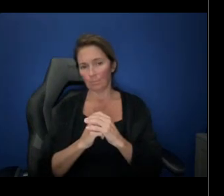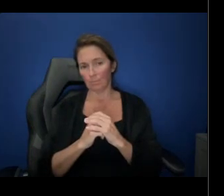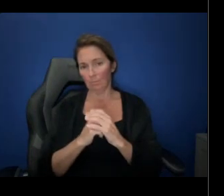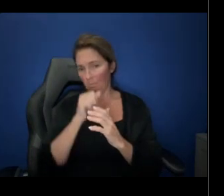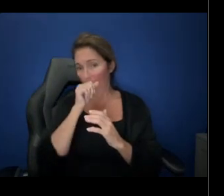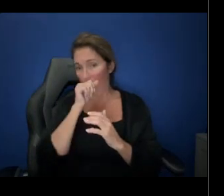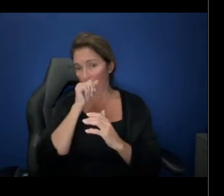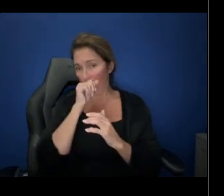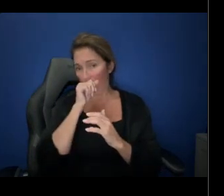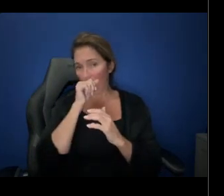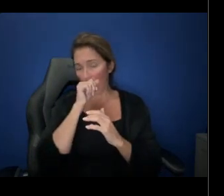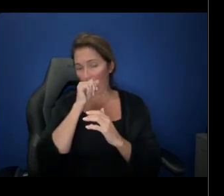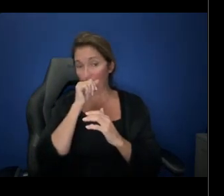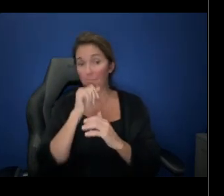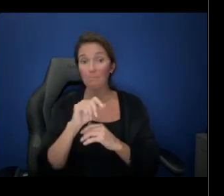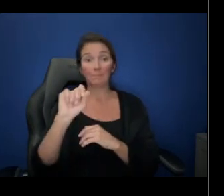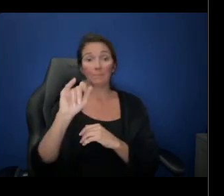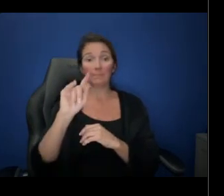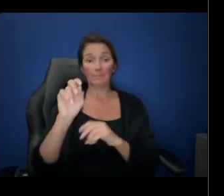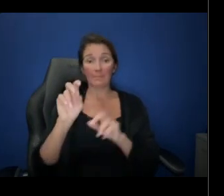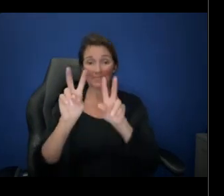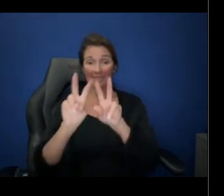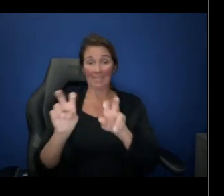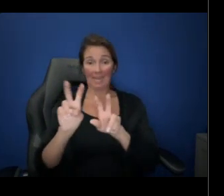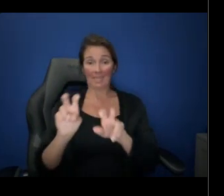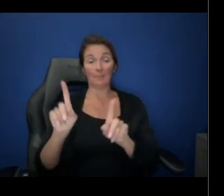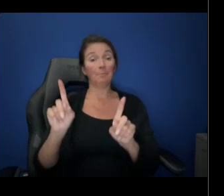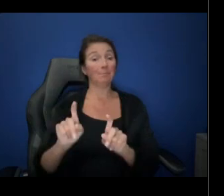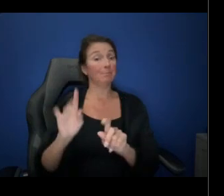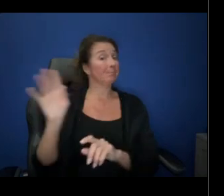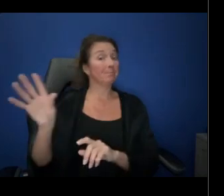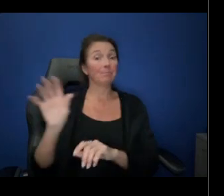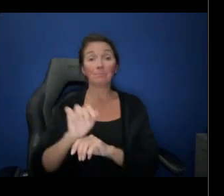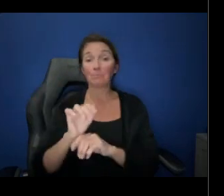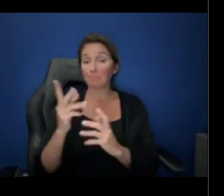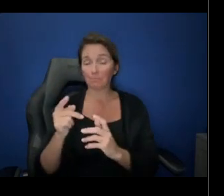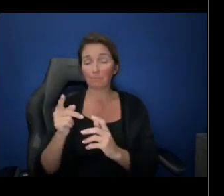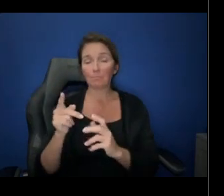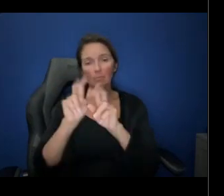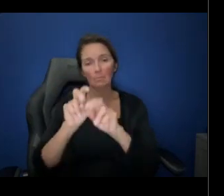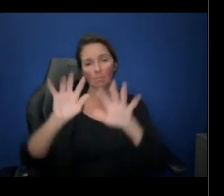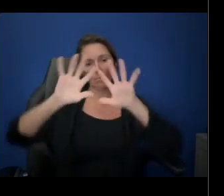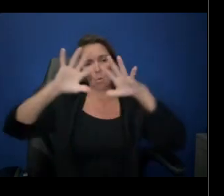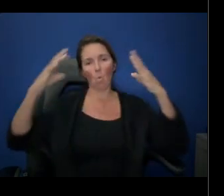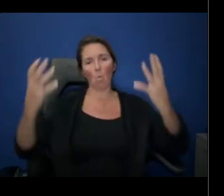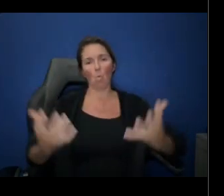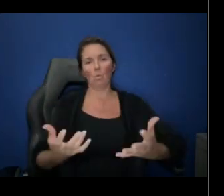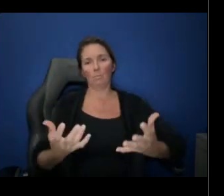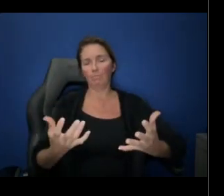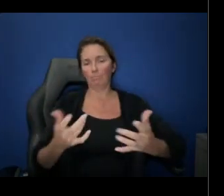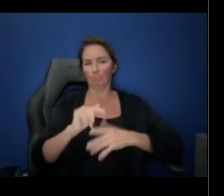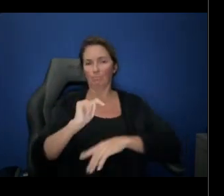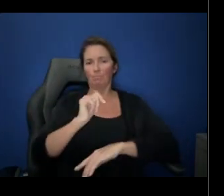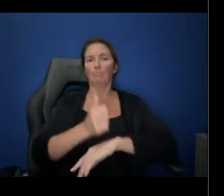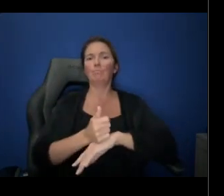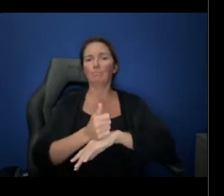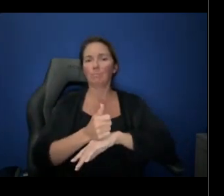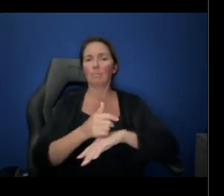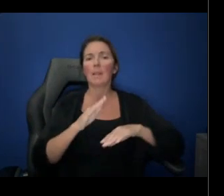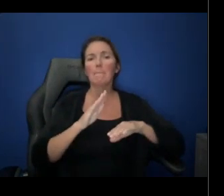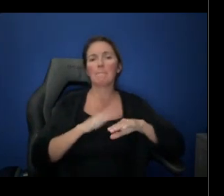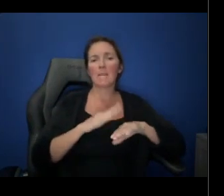The site analysis test analyzes the site as a whole to establish the